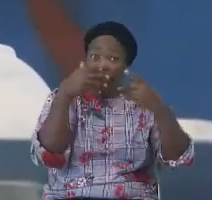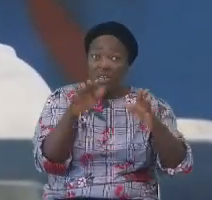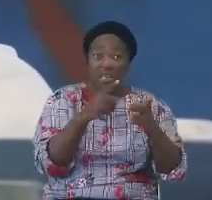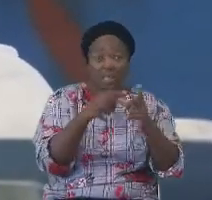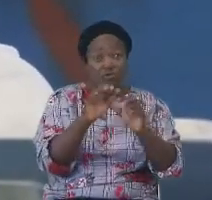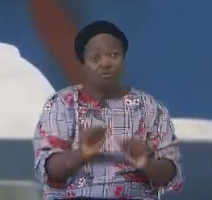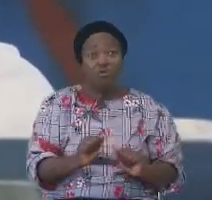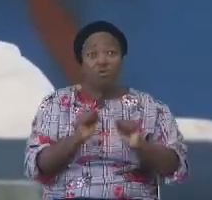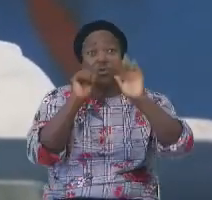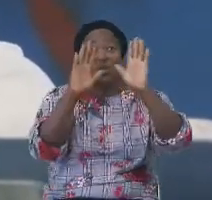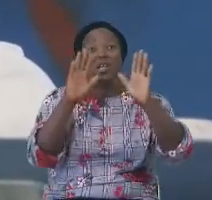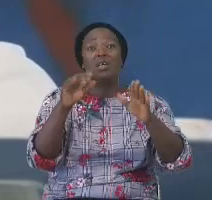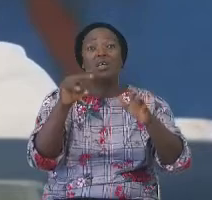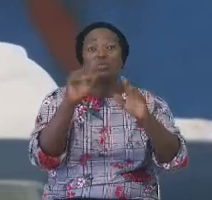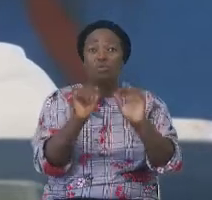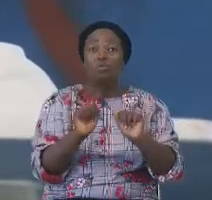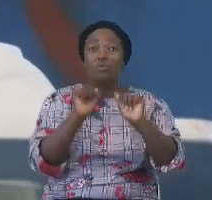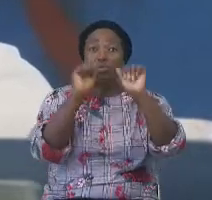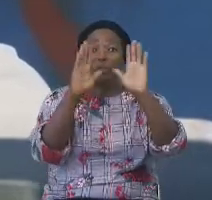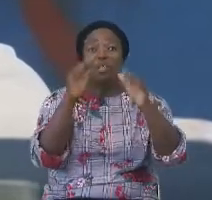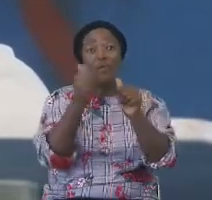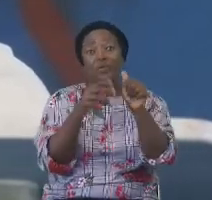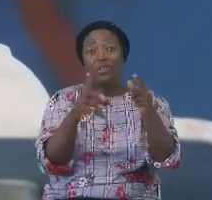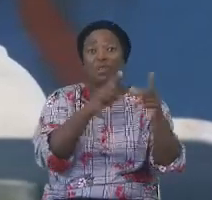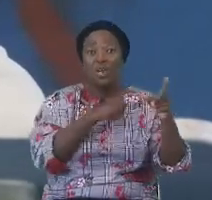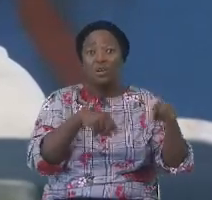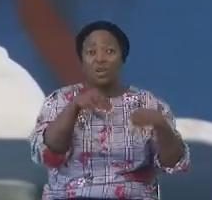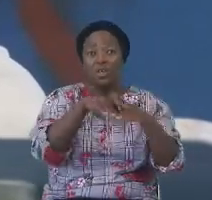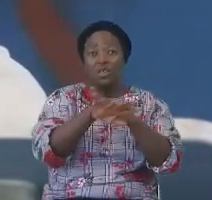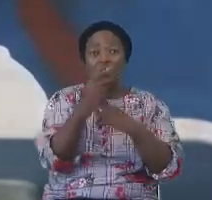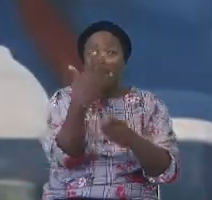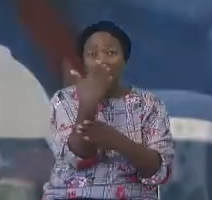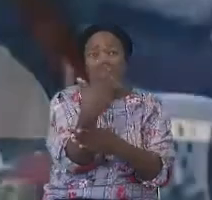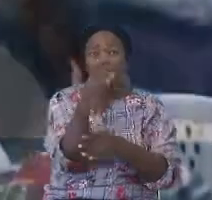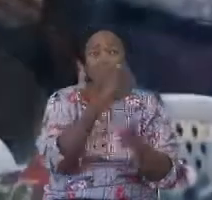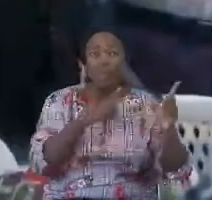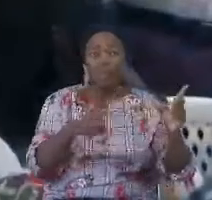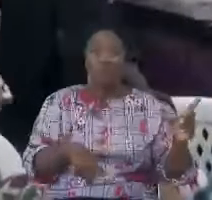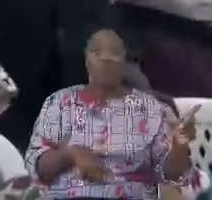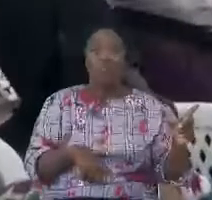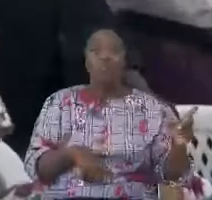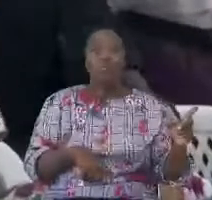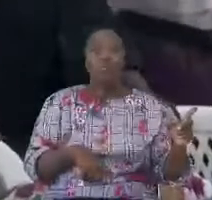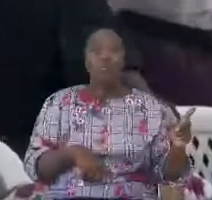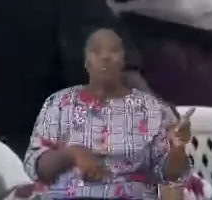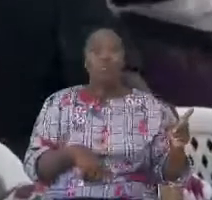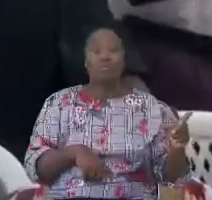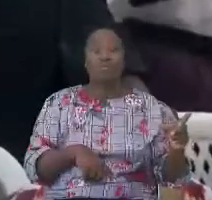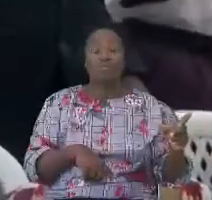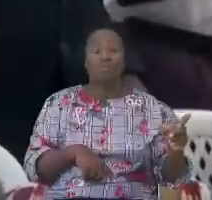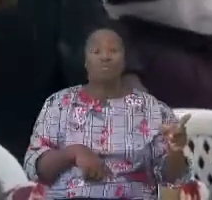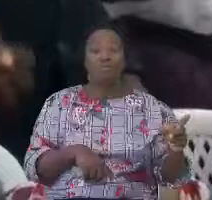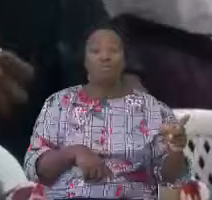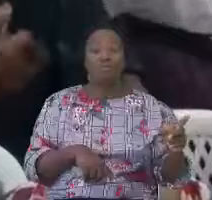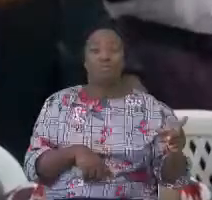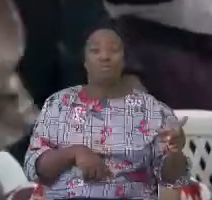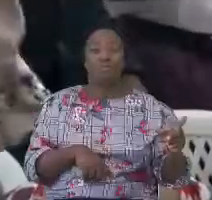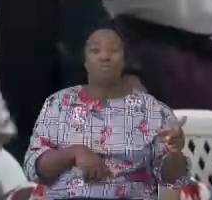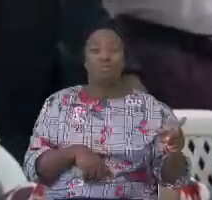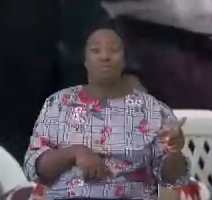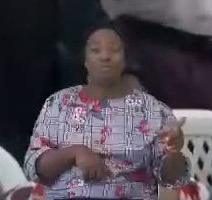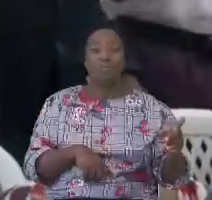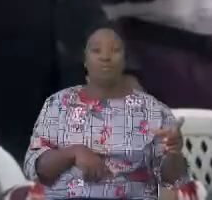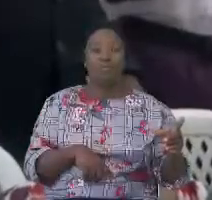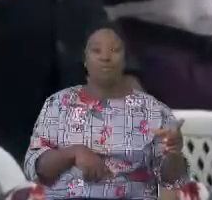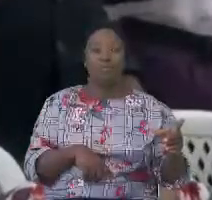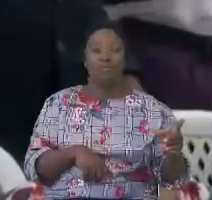you i want you to surrender your submit into the hands of the